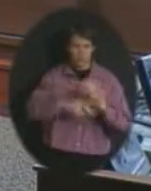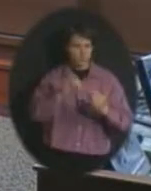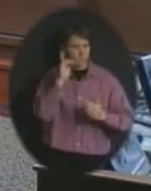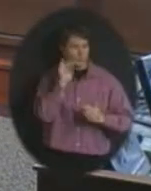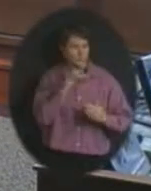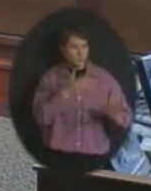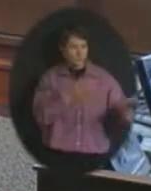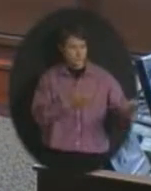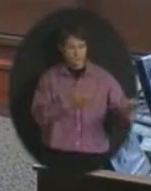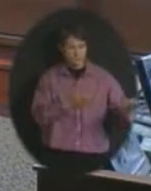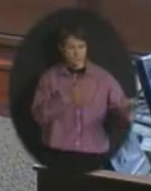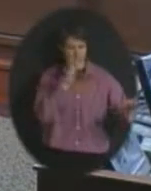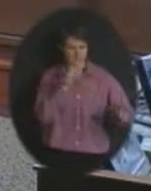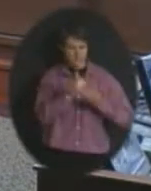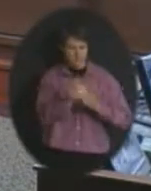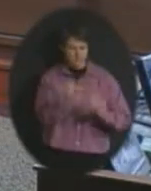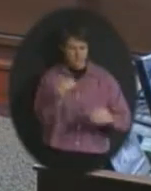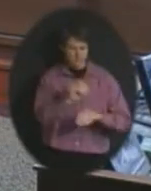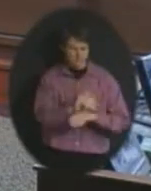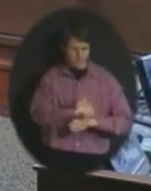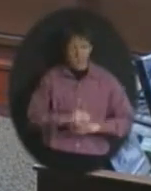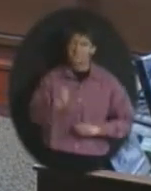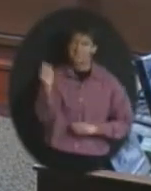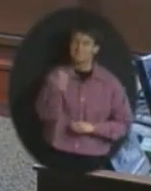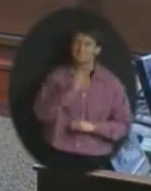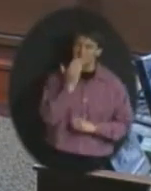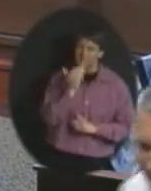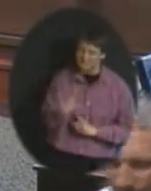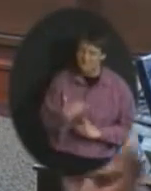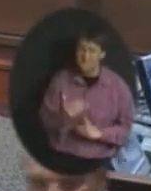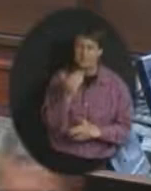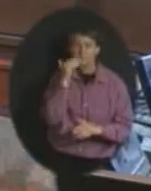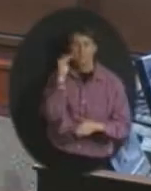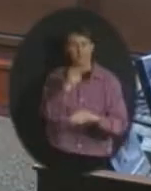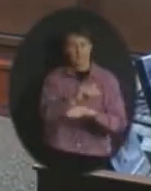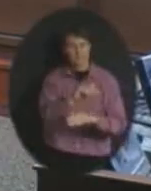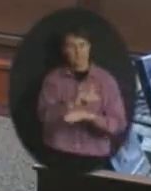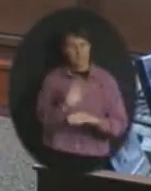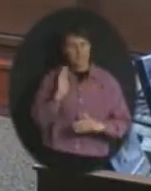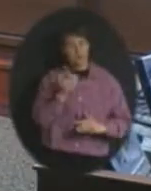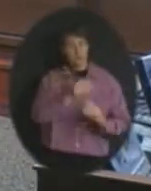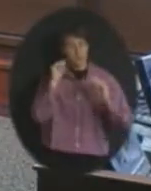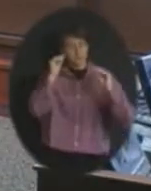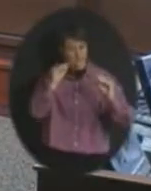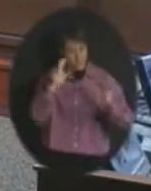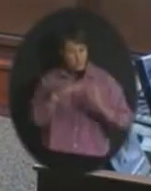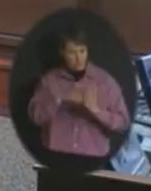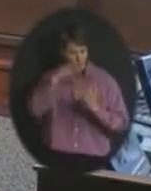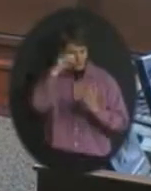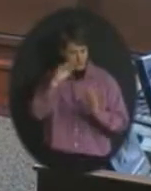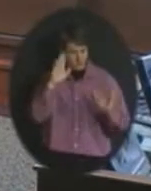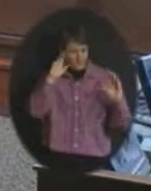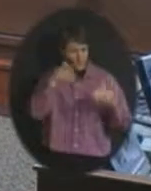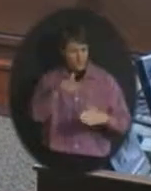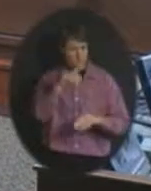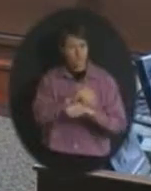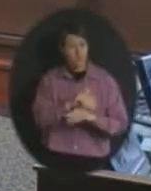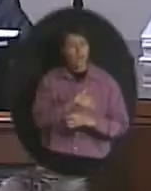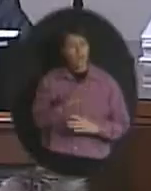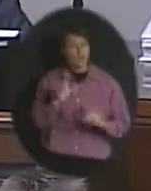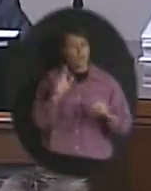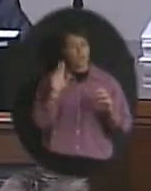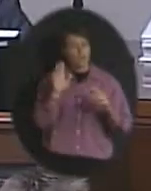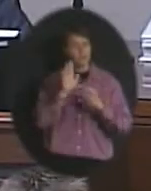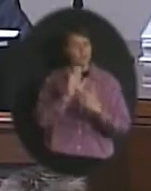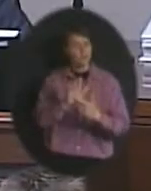is going to lead us tonight. Yes, thank you. Good evening. Our teaching and learning focus tonight highlights middle